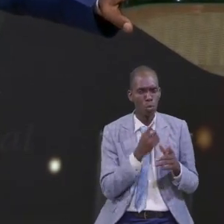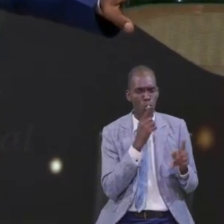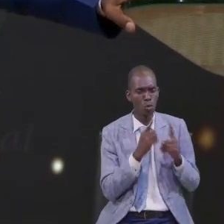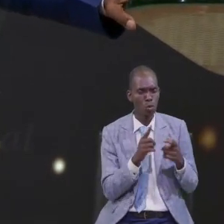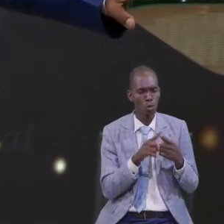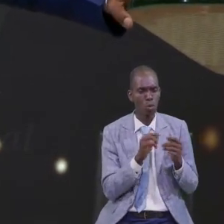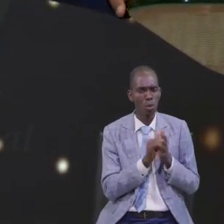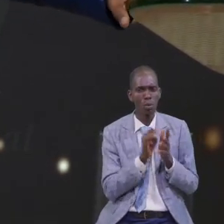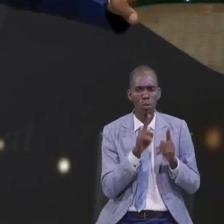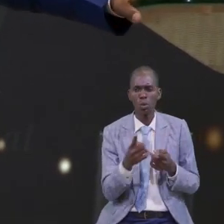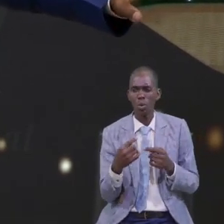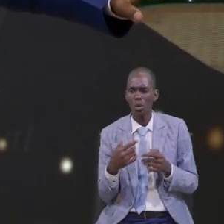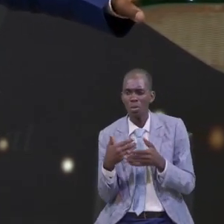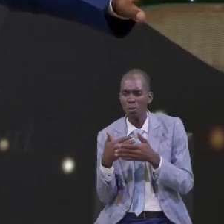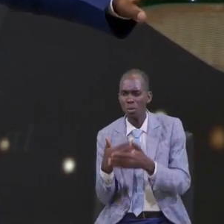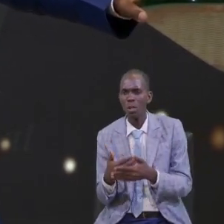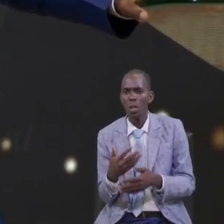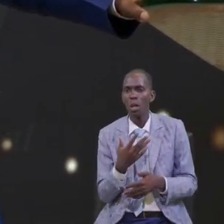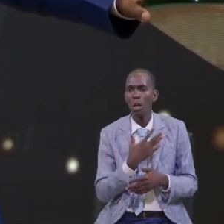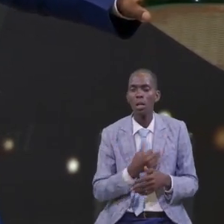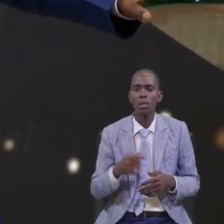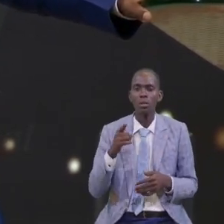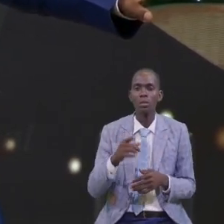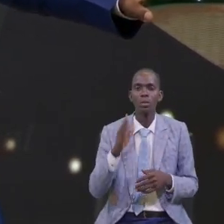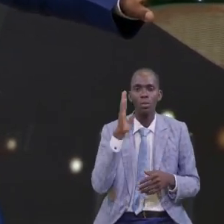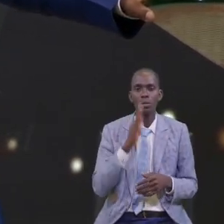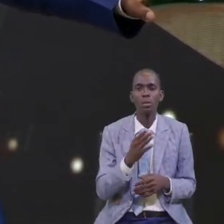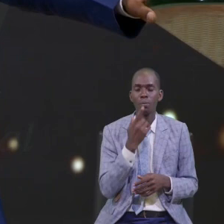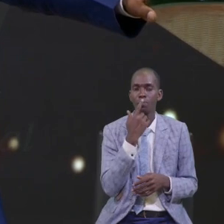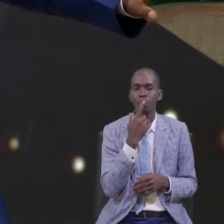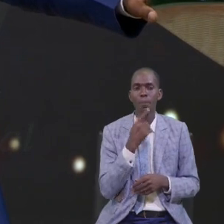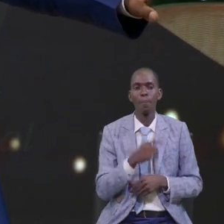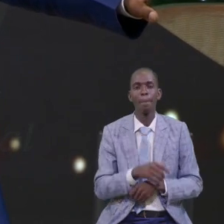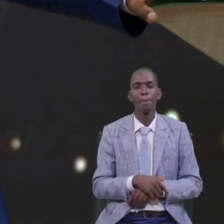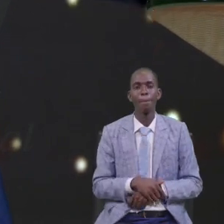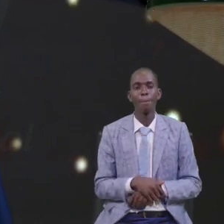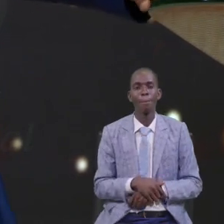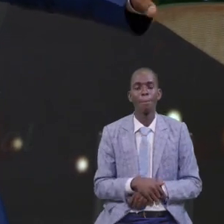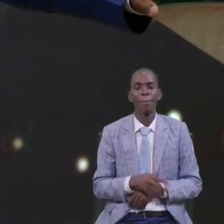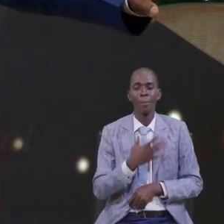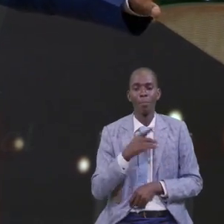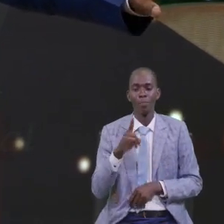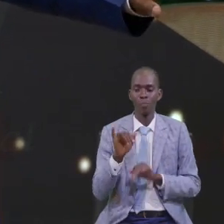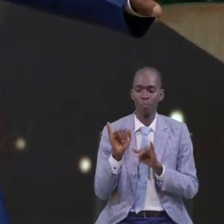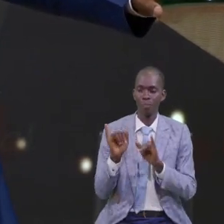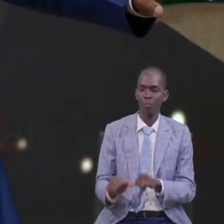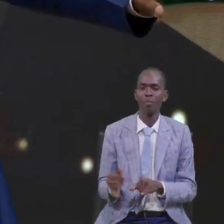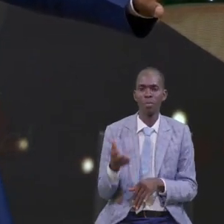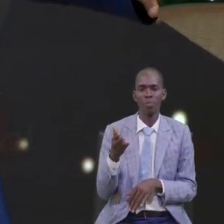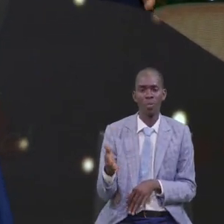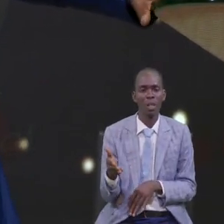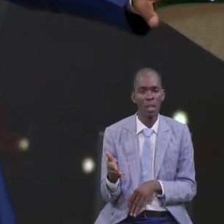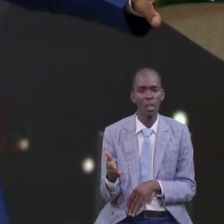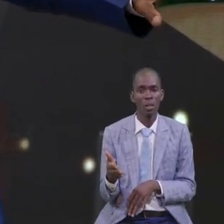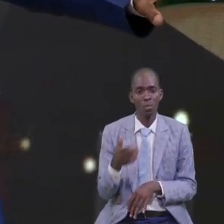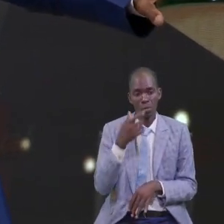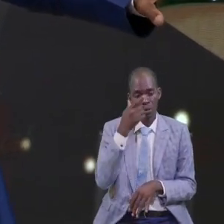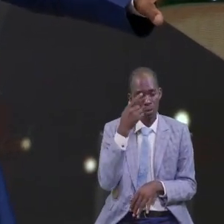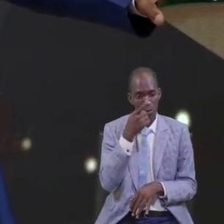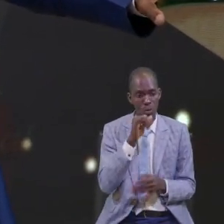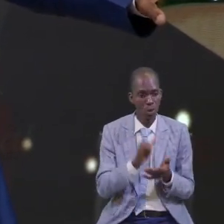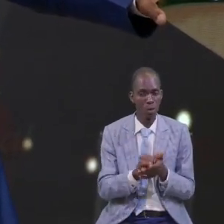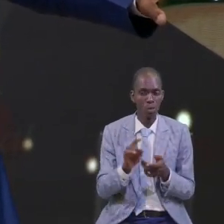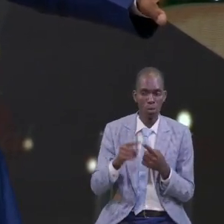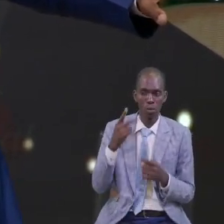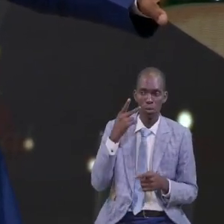you come near and you fold your lips together. And you stay there so that he will see you. You're